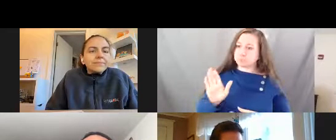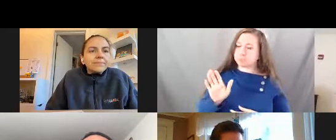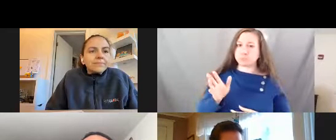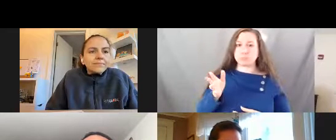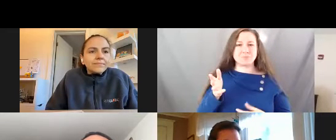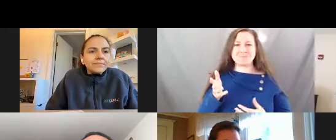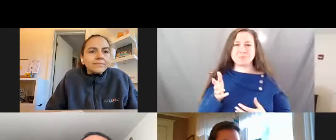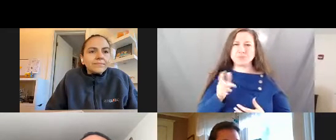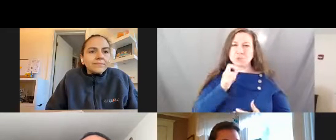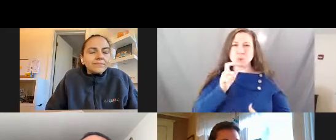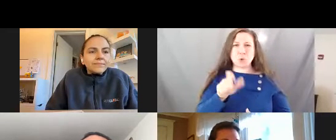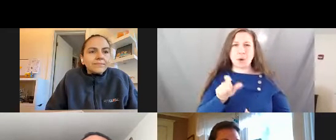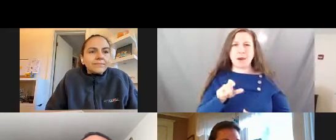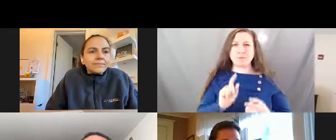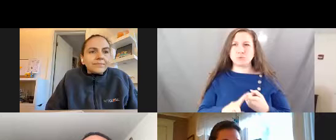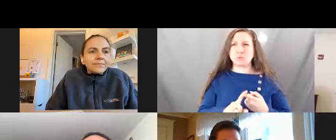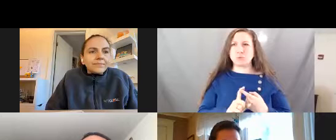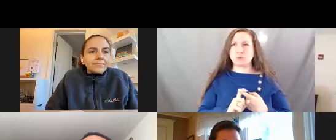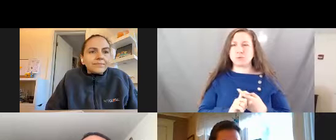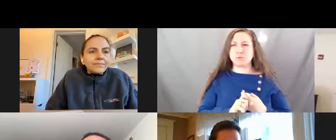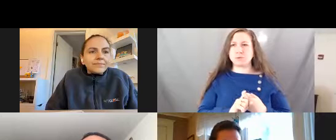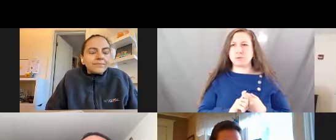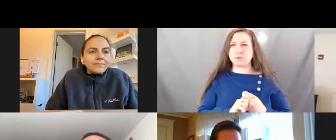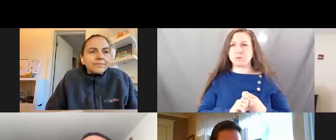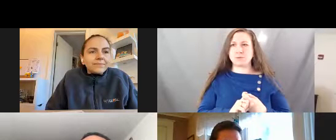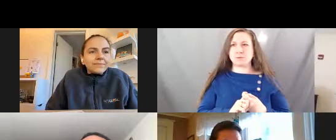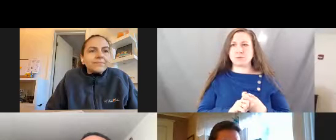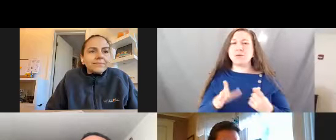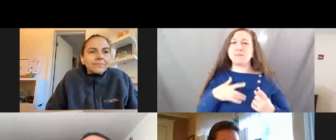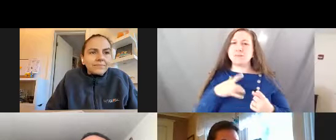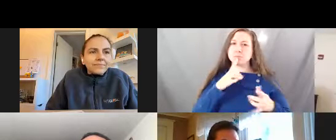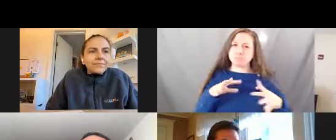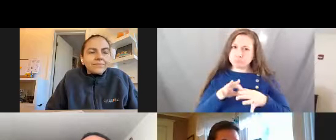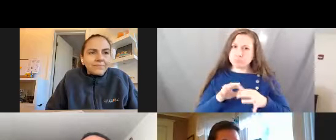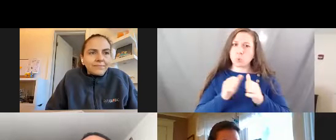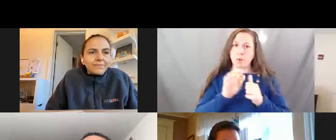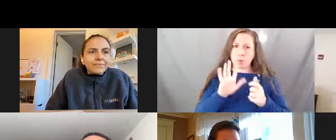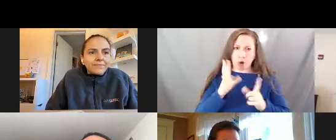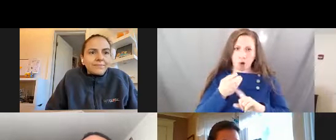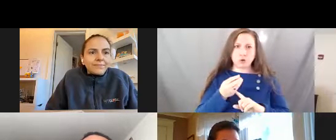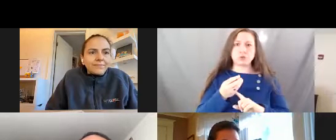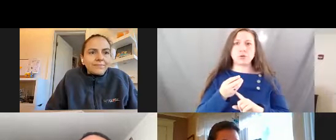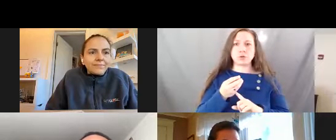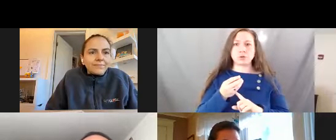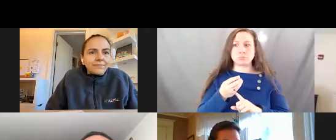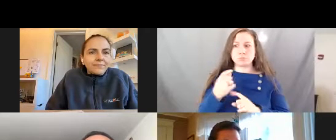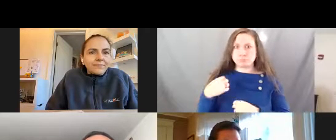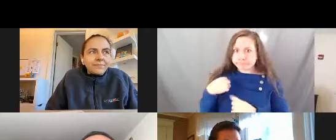have to be like, in that way you'll never get disconnected from your actual culture. So I think